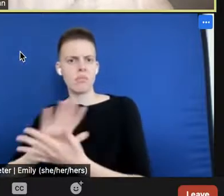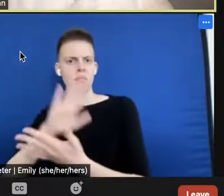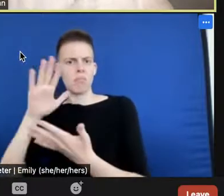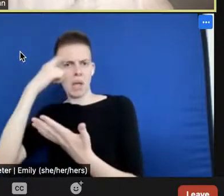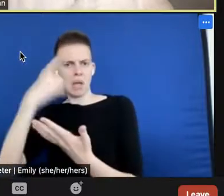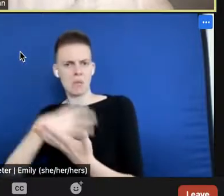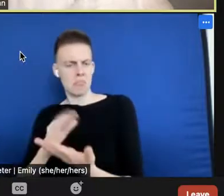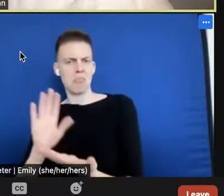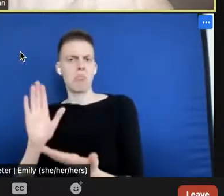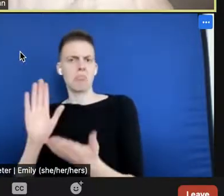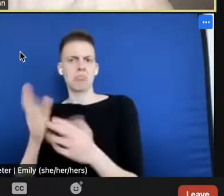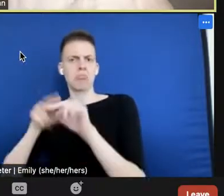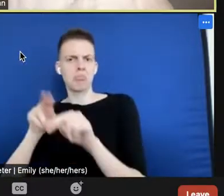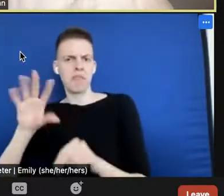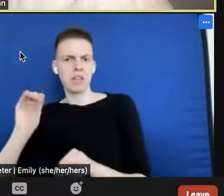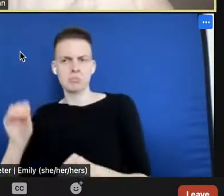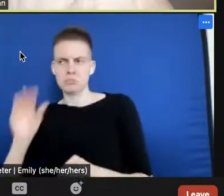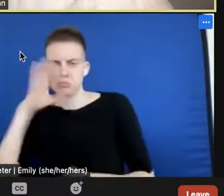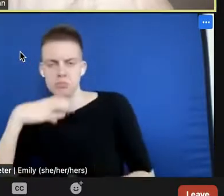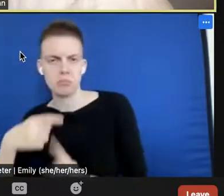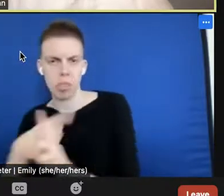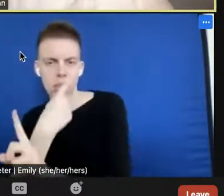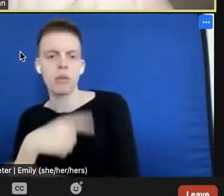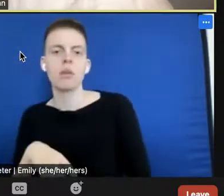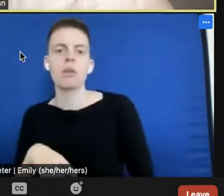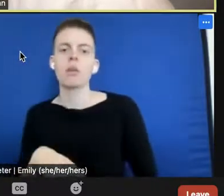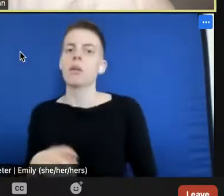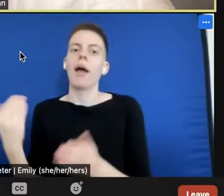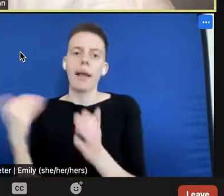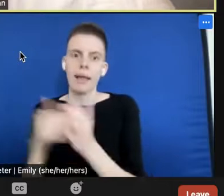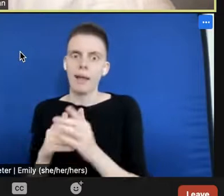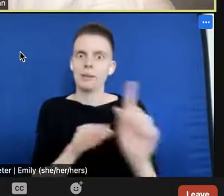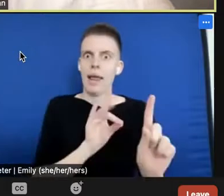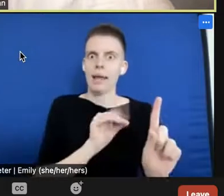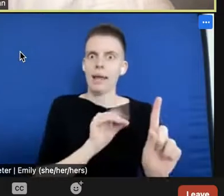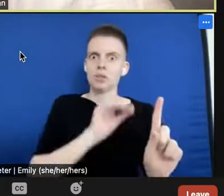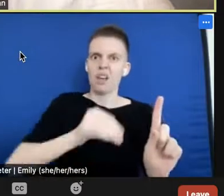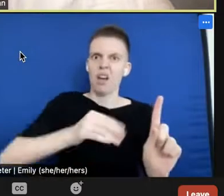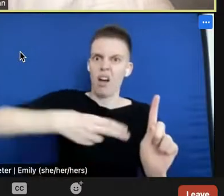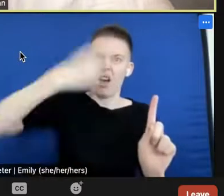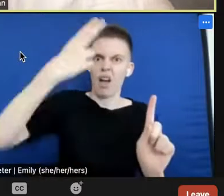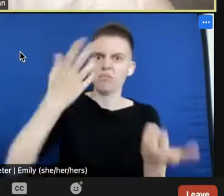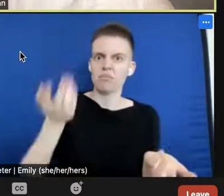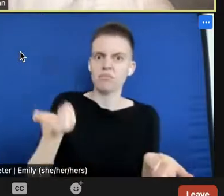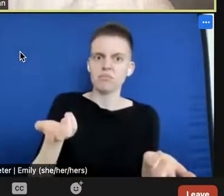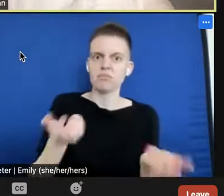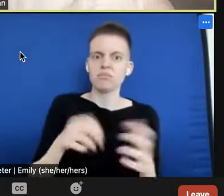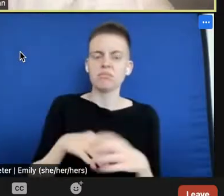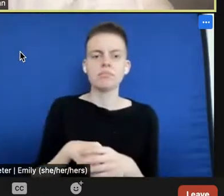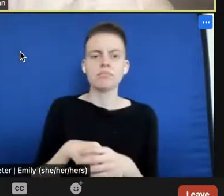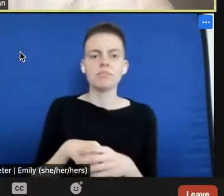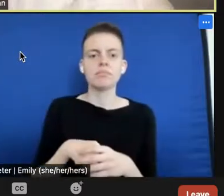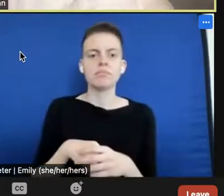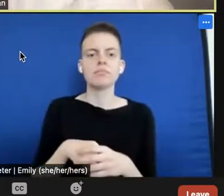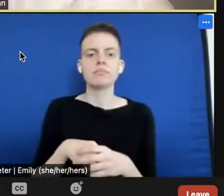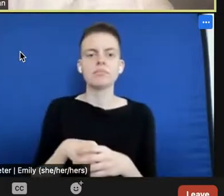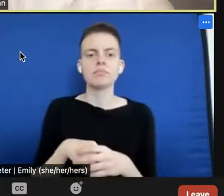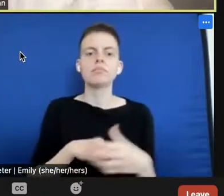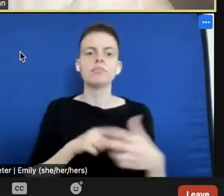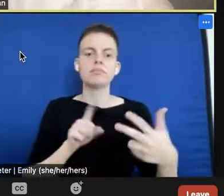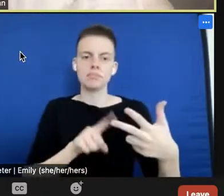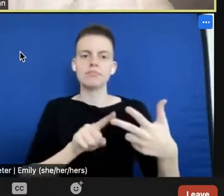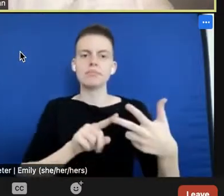they, by far, the color photographs that were realistic were easiest. And in early phase 3, the child looking